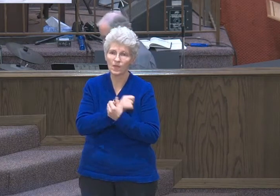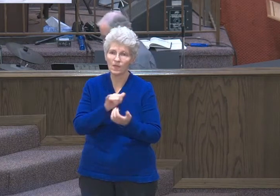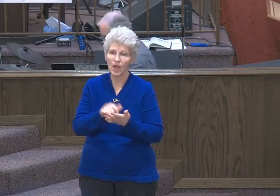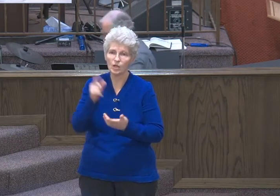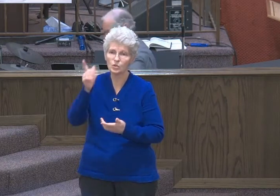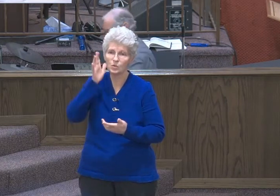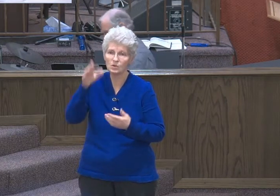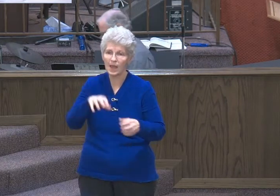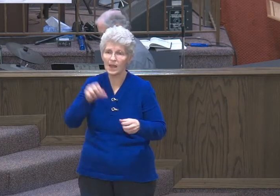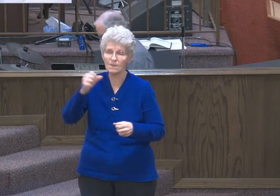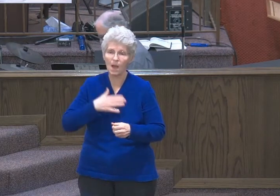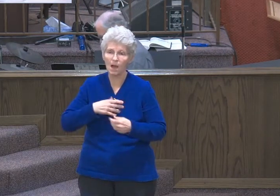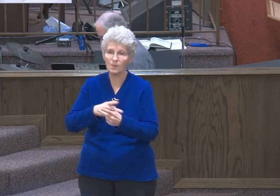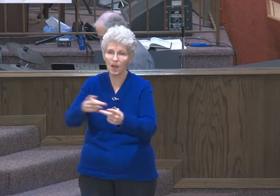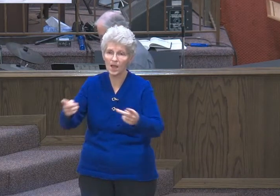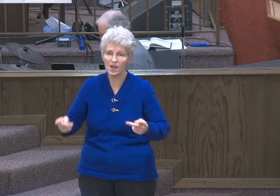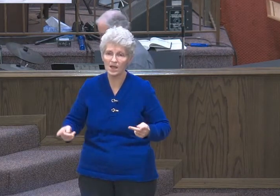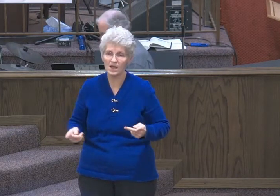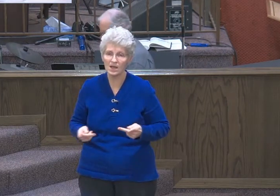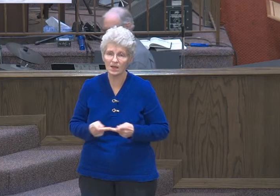love. That you would take my